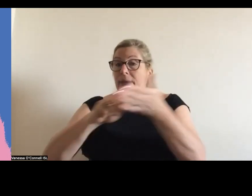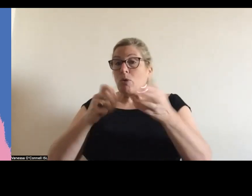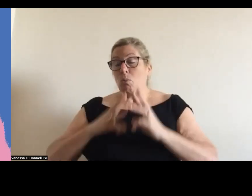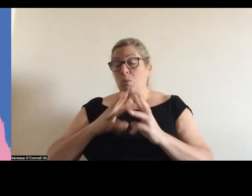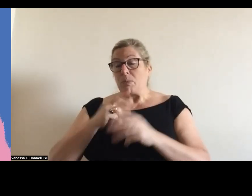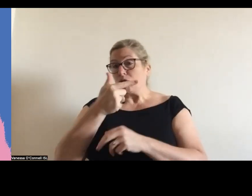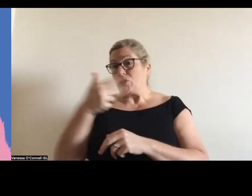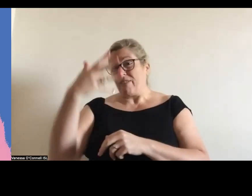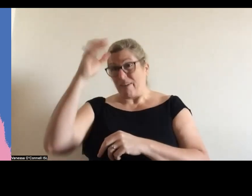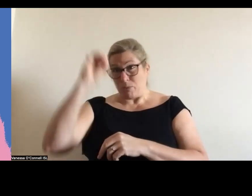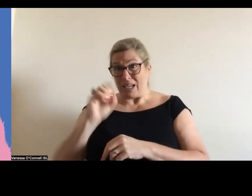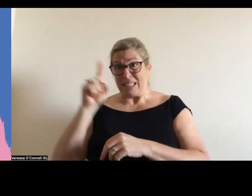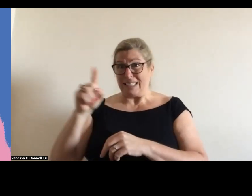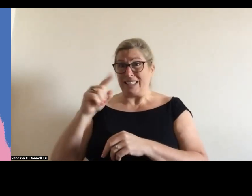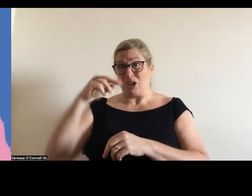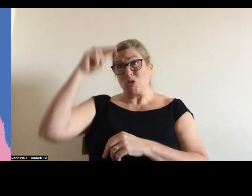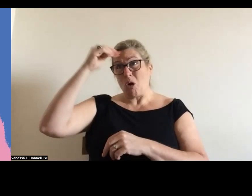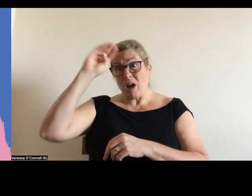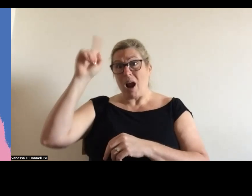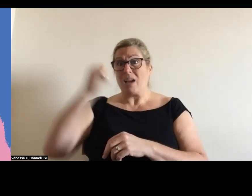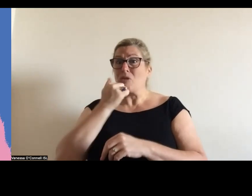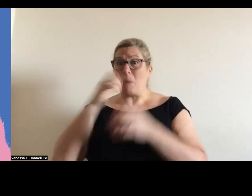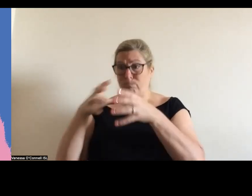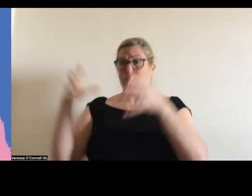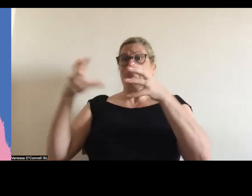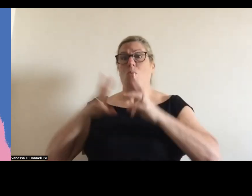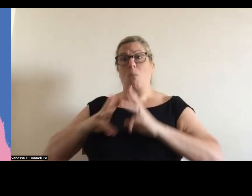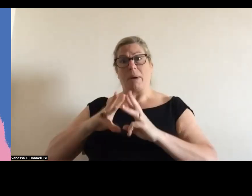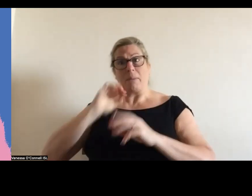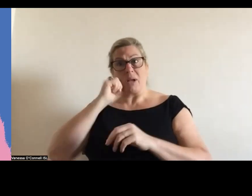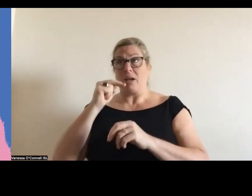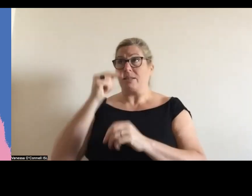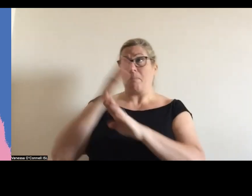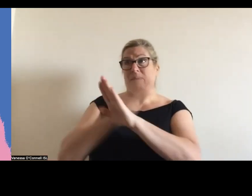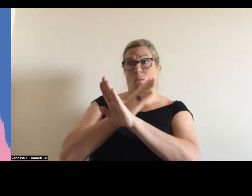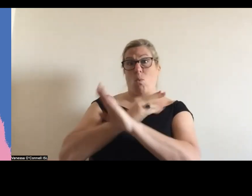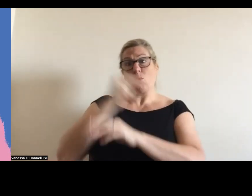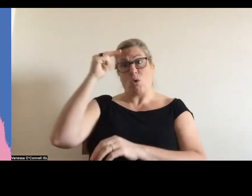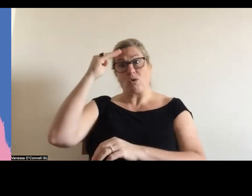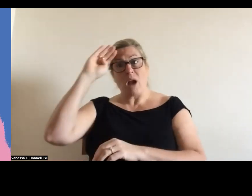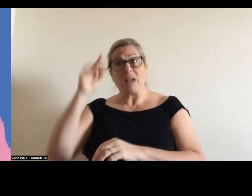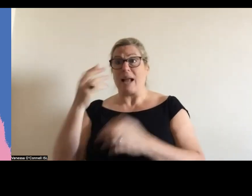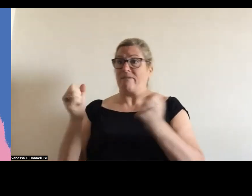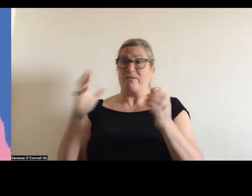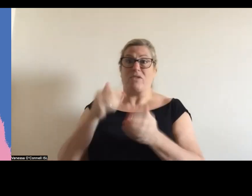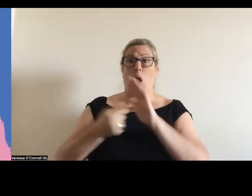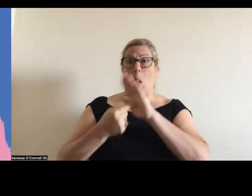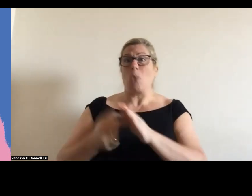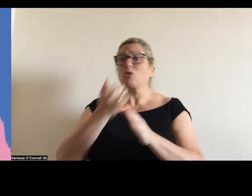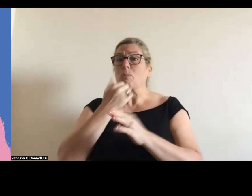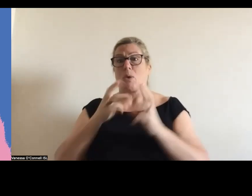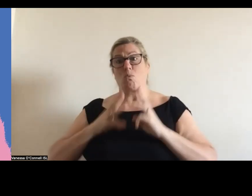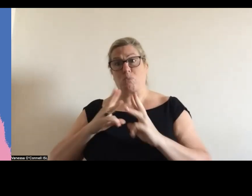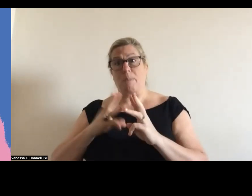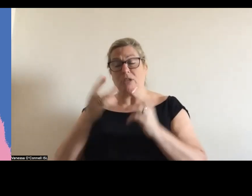really seismic, considering that historically, Northern Ireland has had the lowest proportion of women's representation among all UK